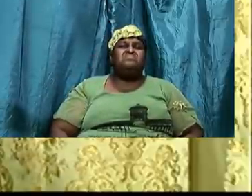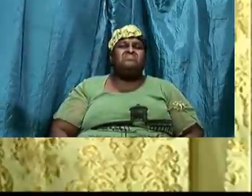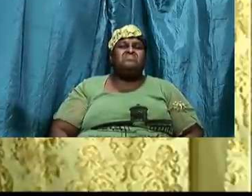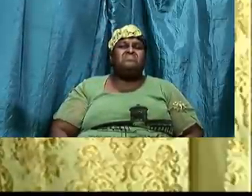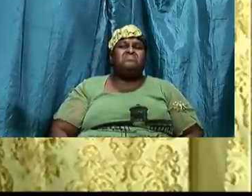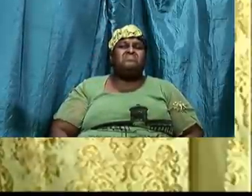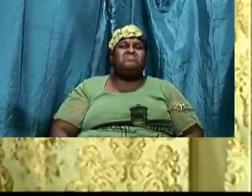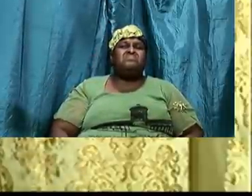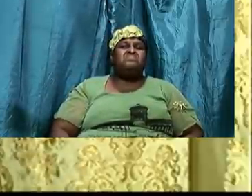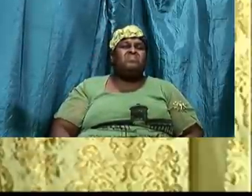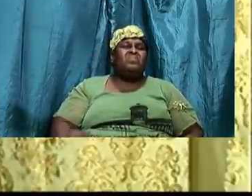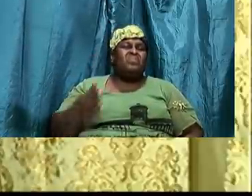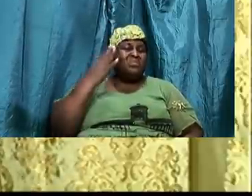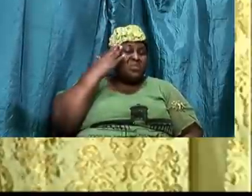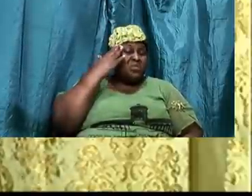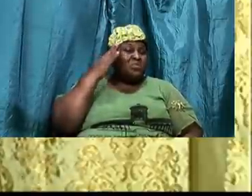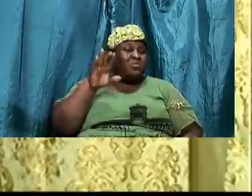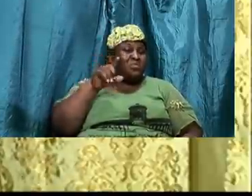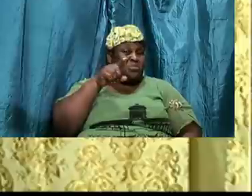Did you know